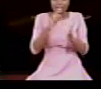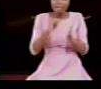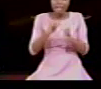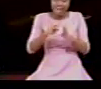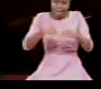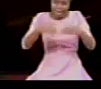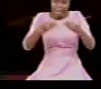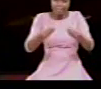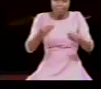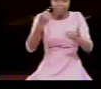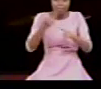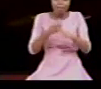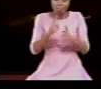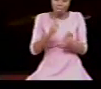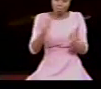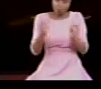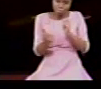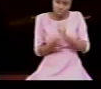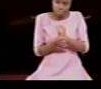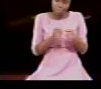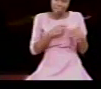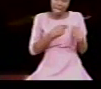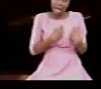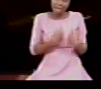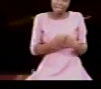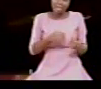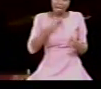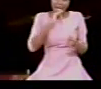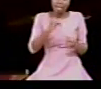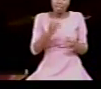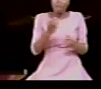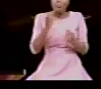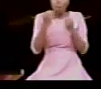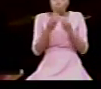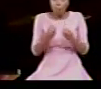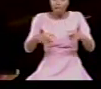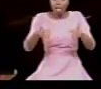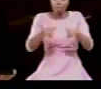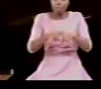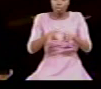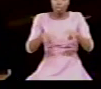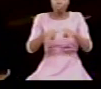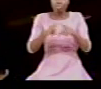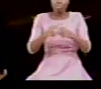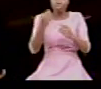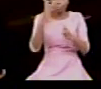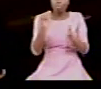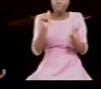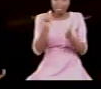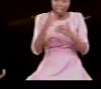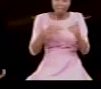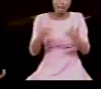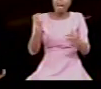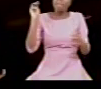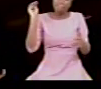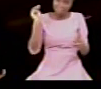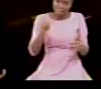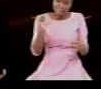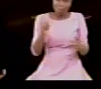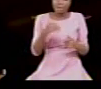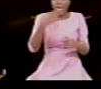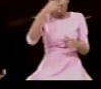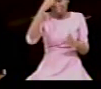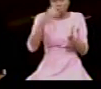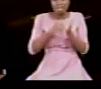a transformed heart is more valuable to God than millions of that rand. Because it